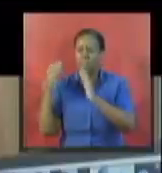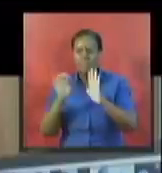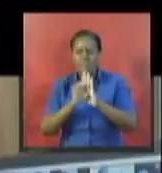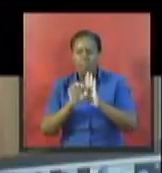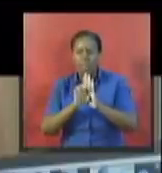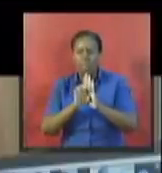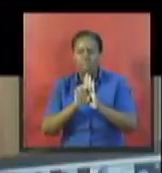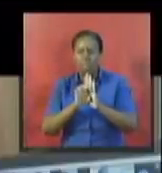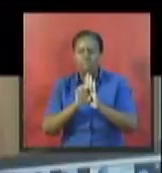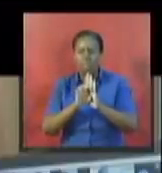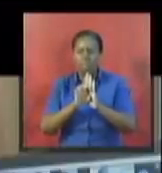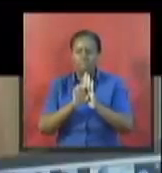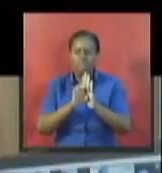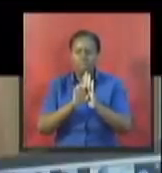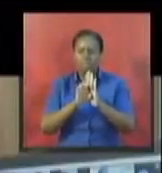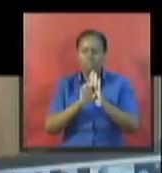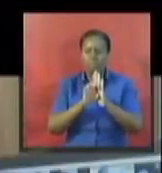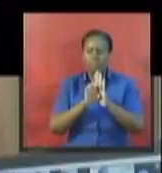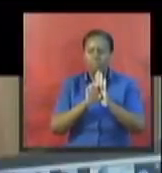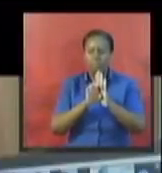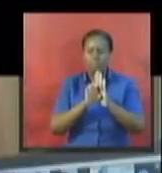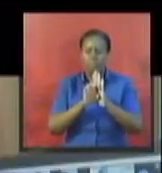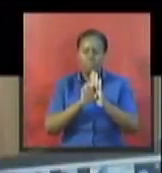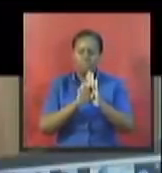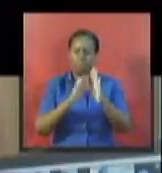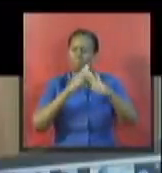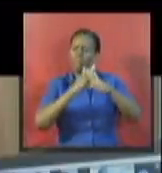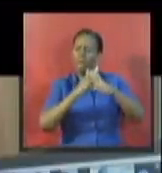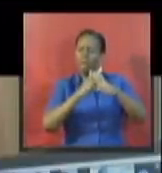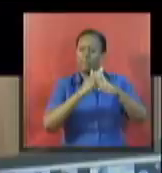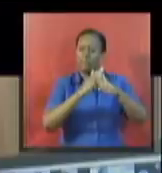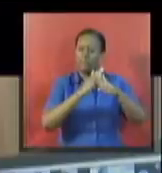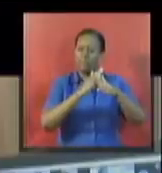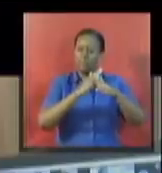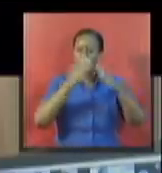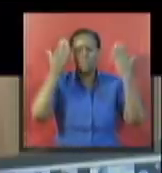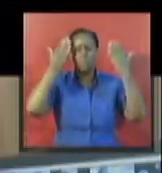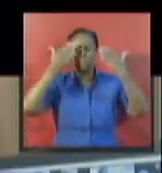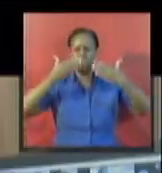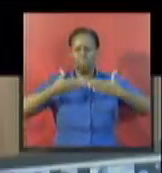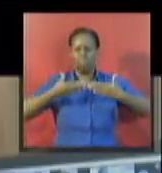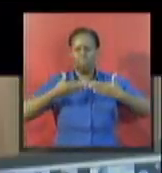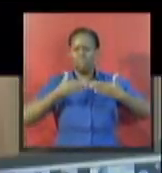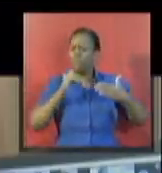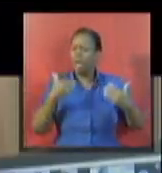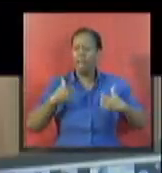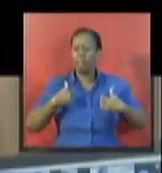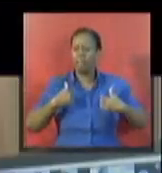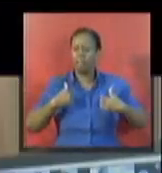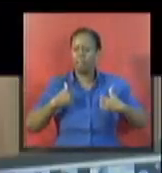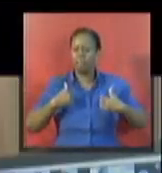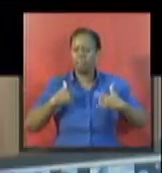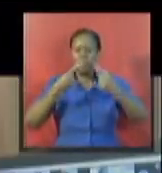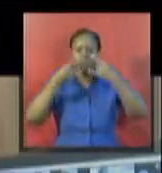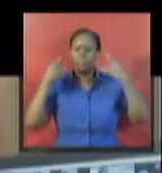route because they had a face shield and not a mask. This person, I understand, is asthmatic with